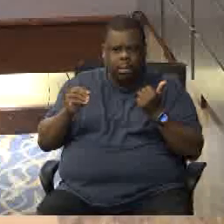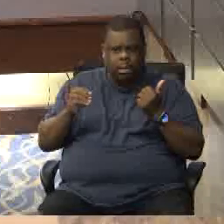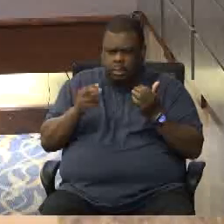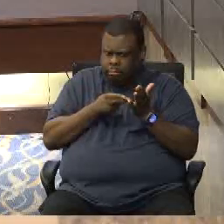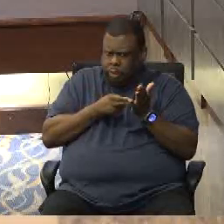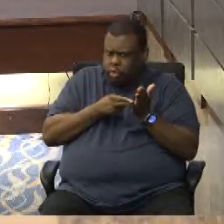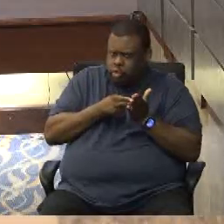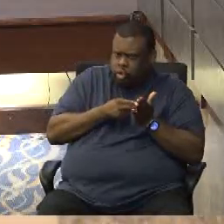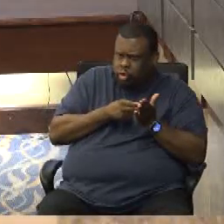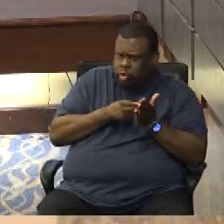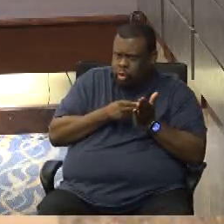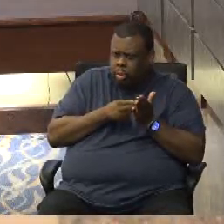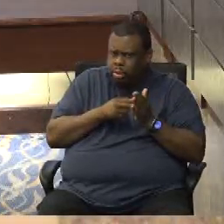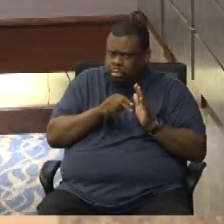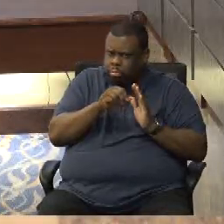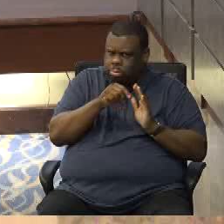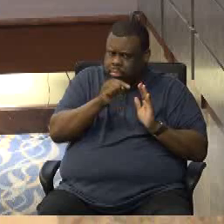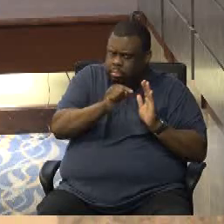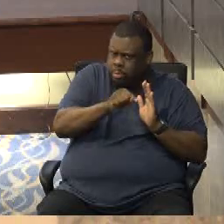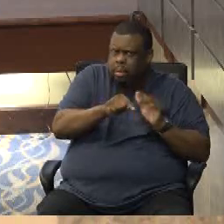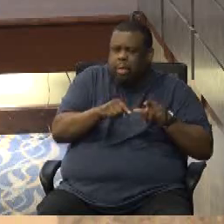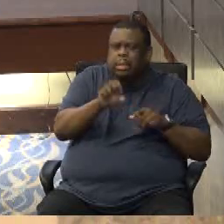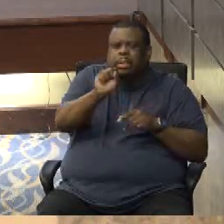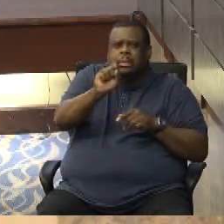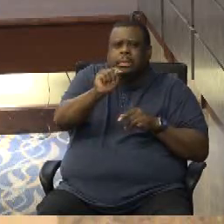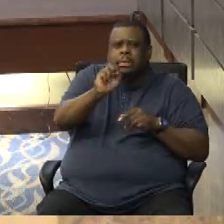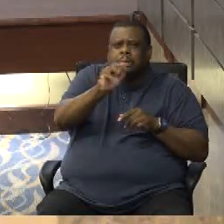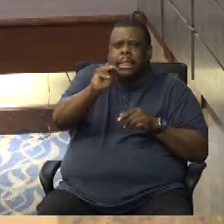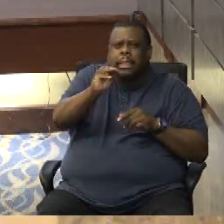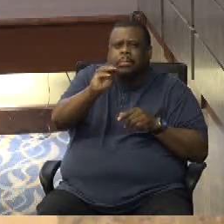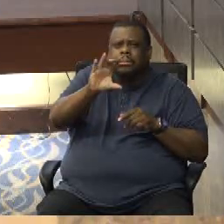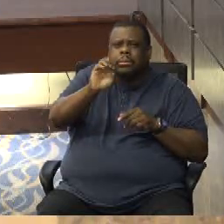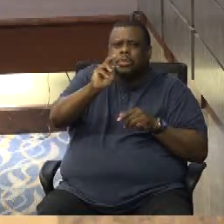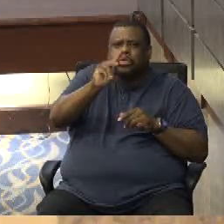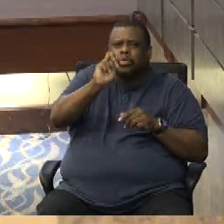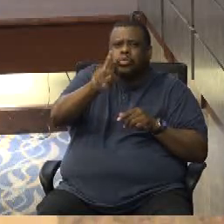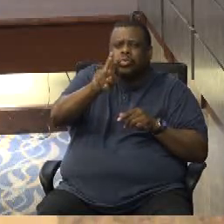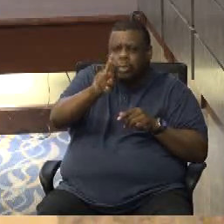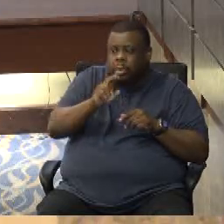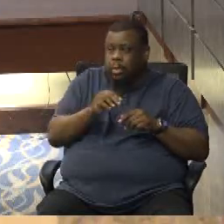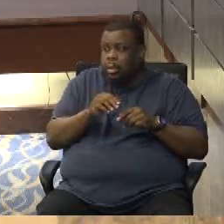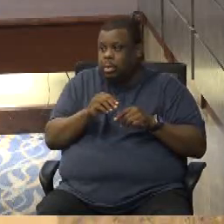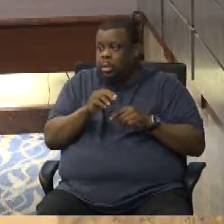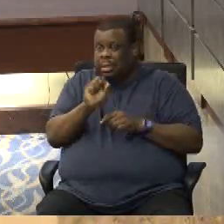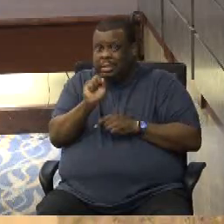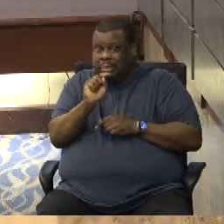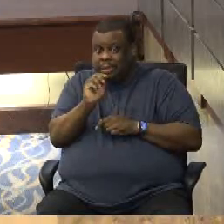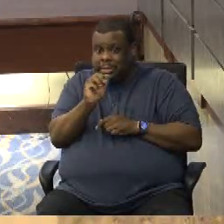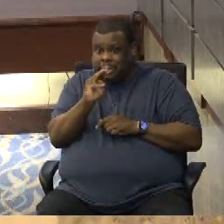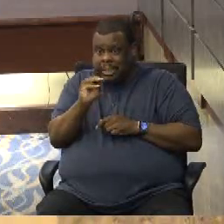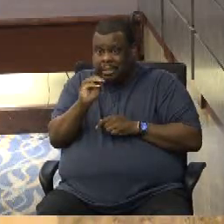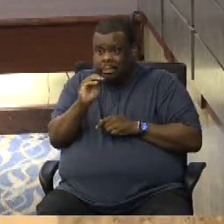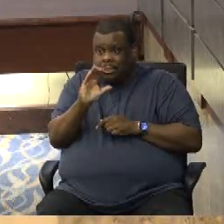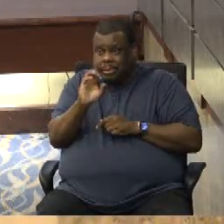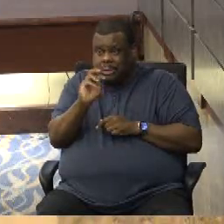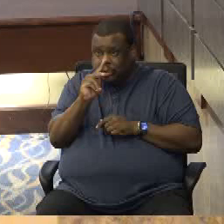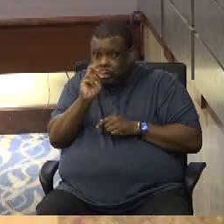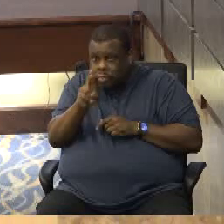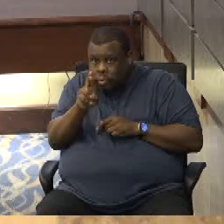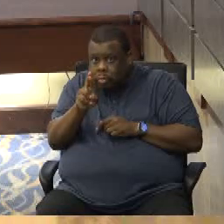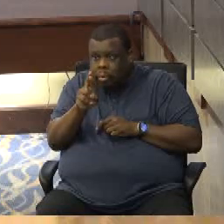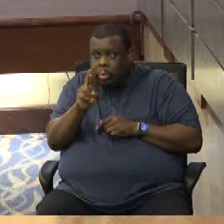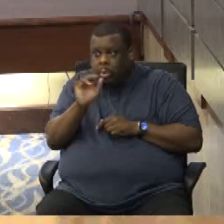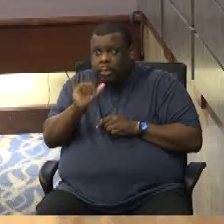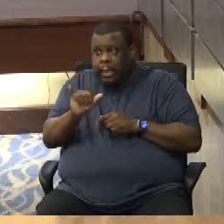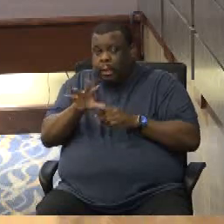sure stays front and center is the STEAM Center. And I don't know if the STEAM Center is considered in the